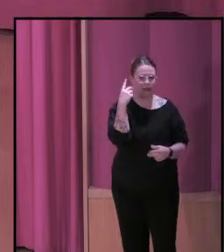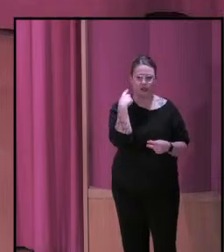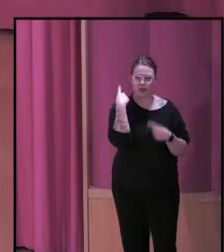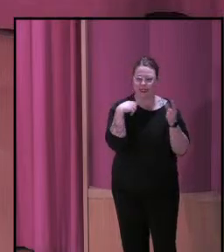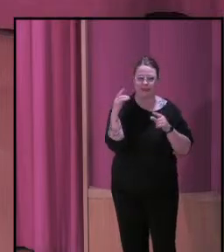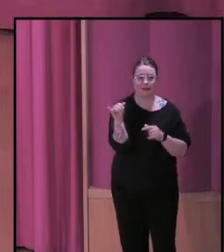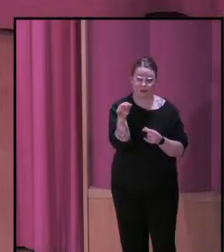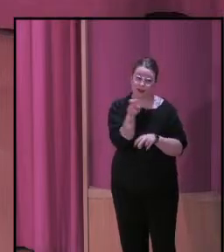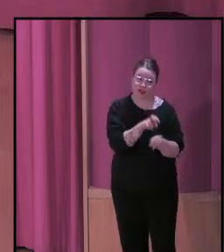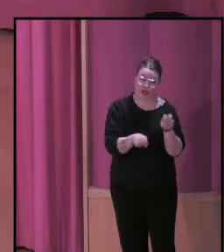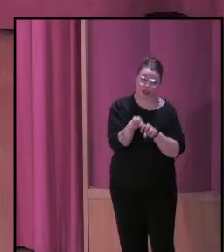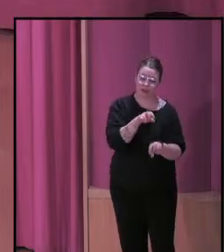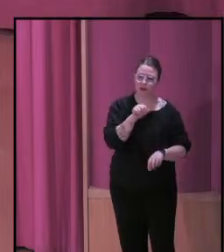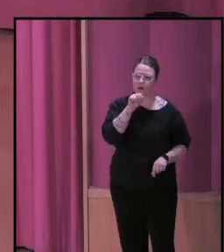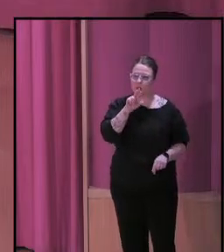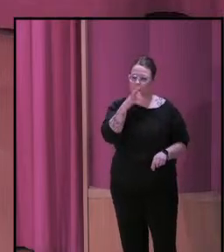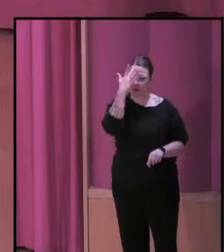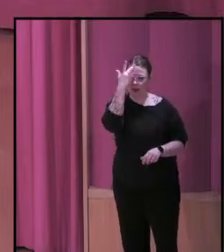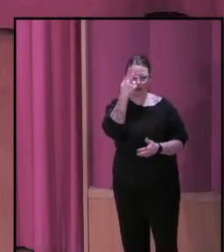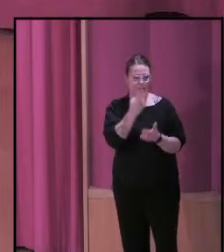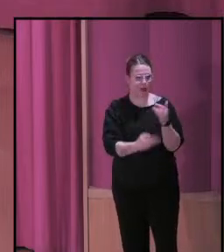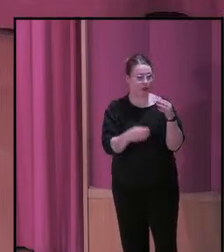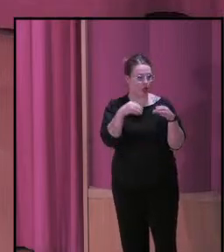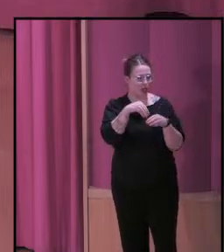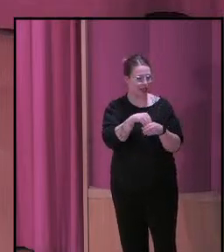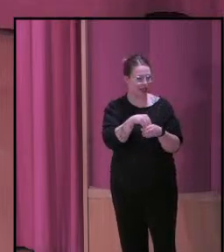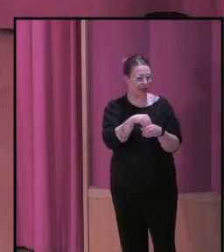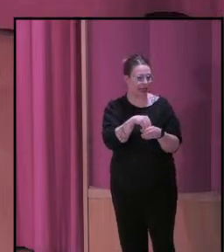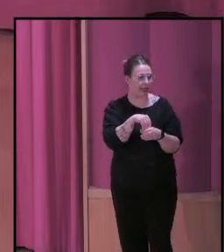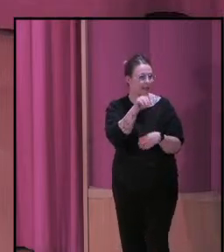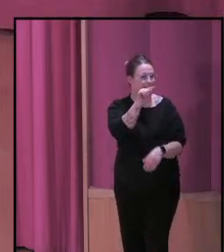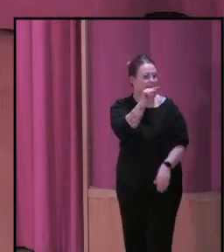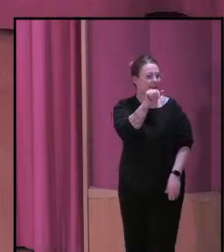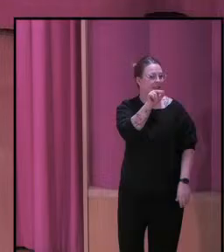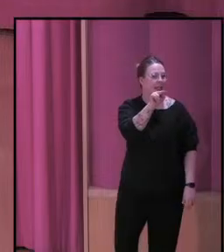circus. Either that or it's because they're both intense.